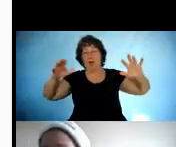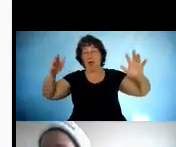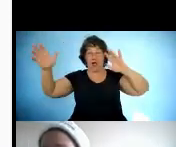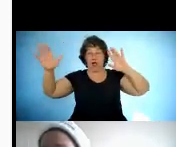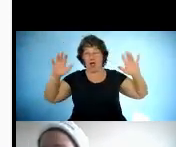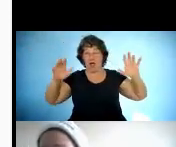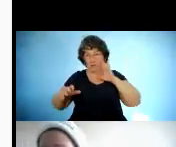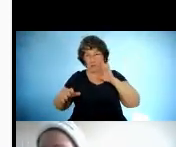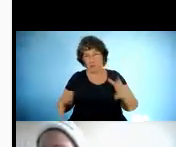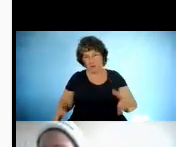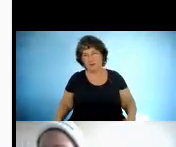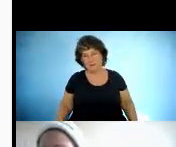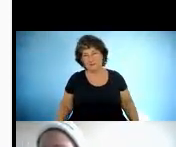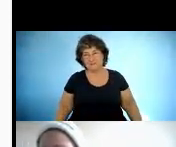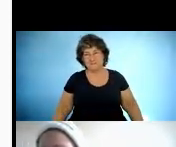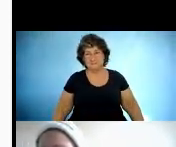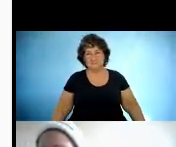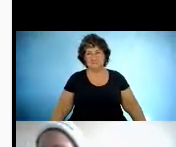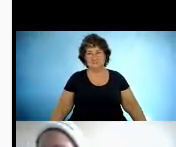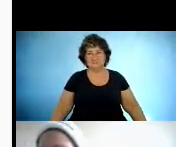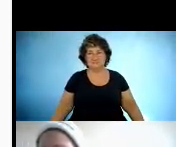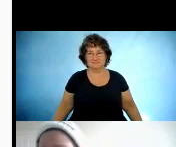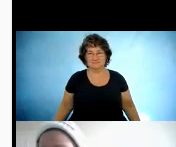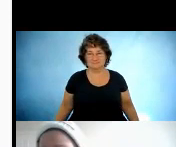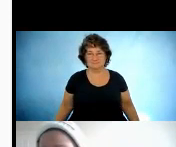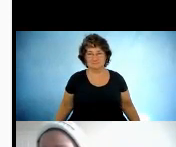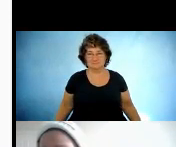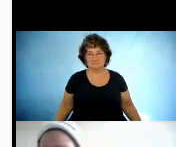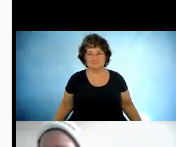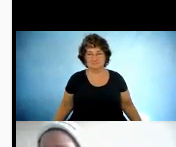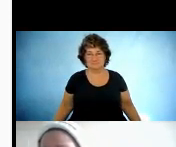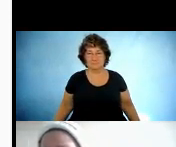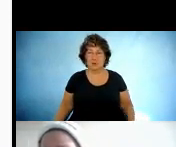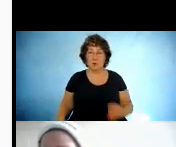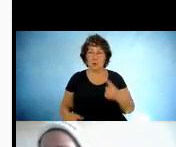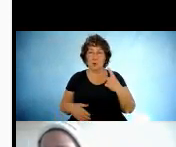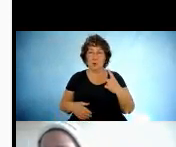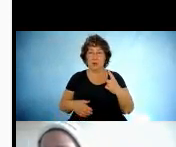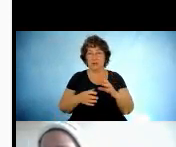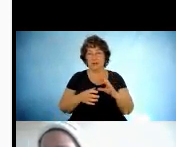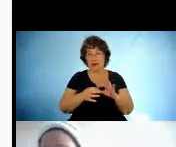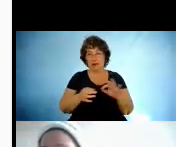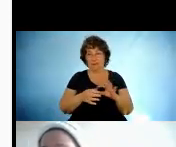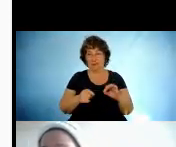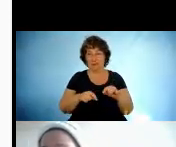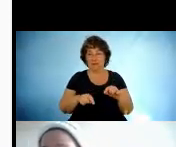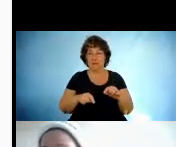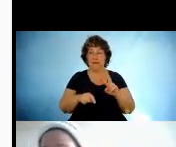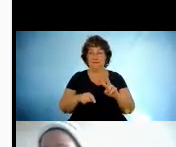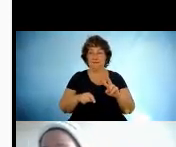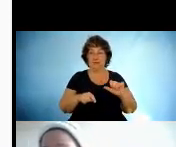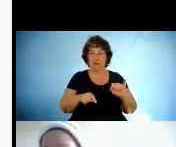the content was really good, and this is from a VR counselor. He wishes all of his schools could be here. That leads us to